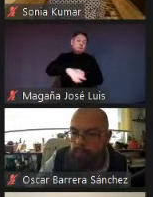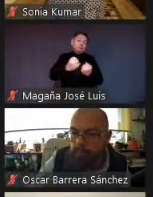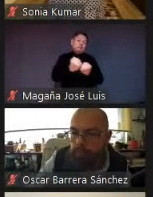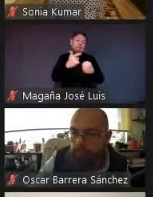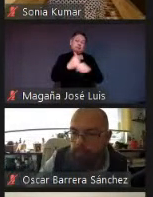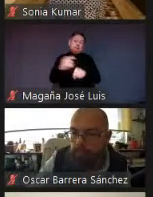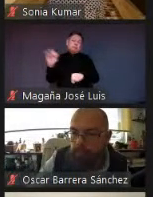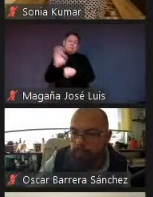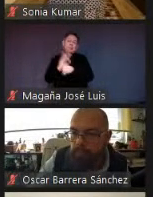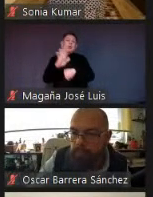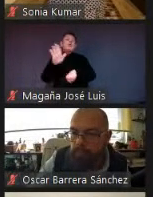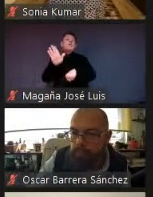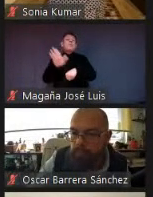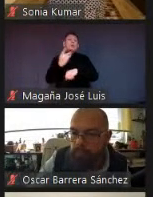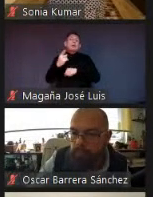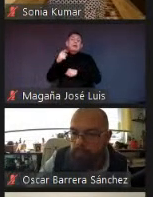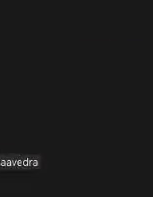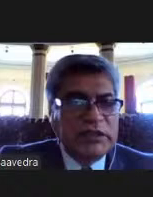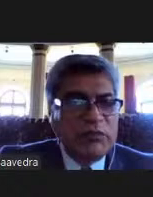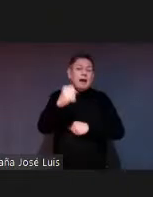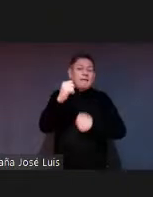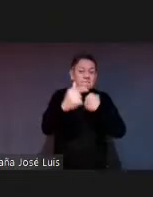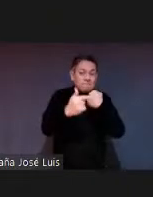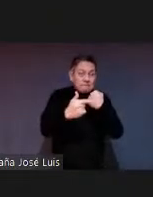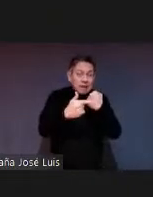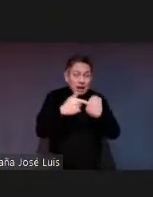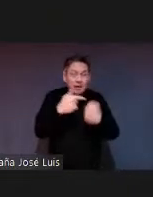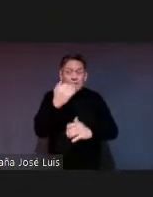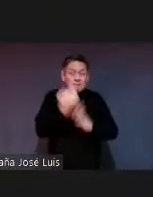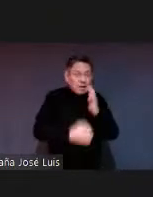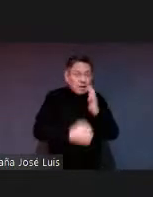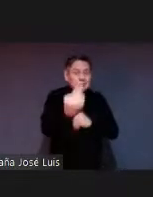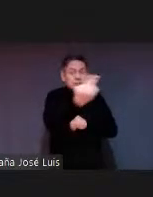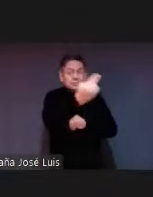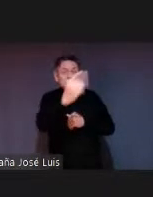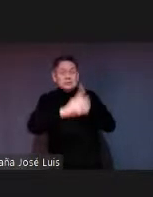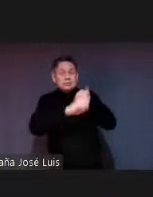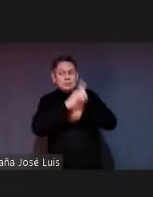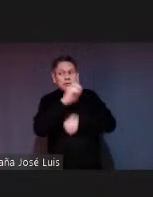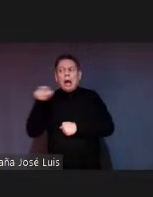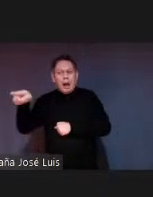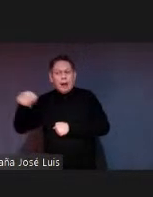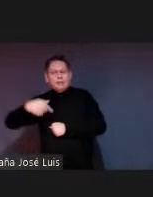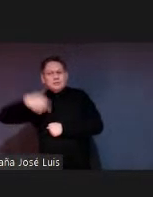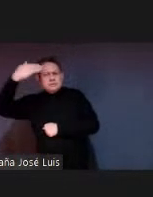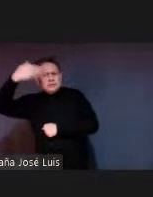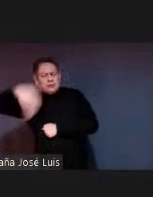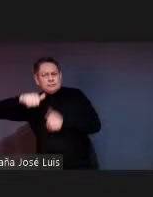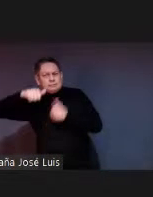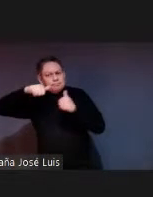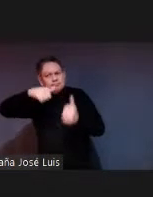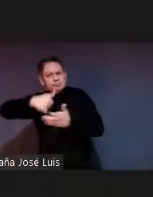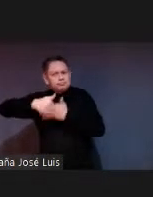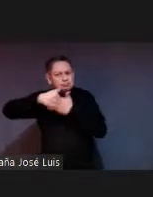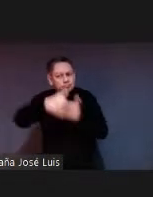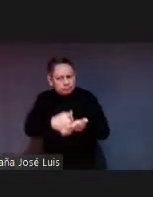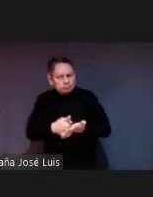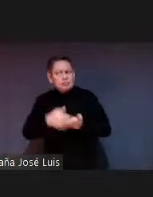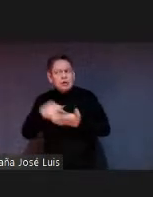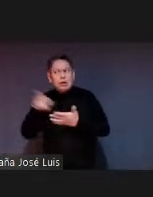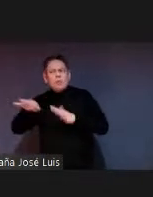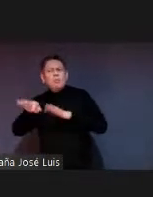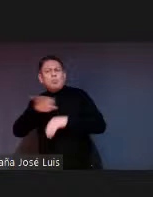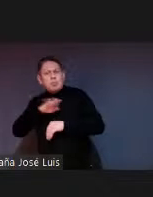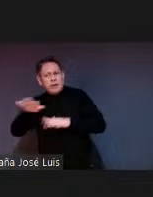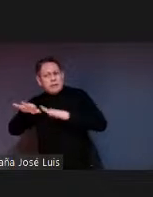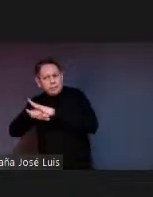lifelong learning. It will benefit society because its demands will be met. It will give us a comprehensive